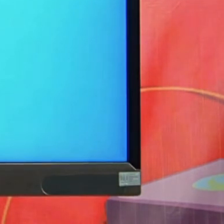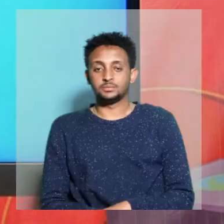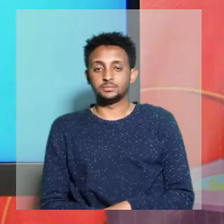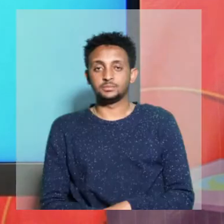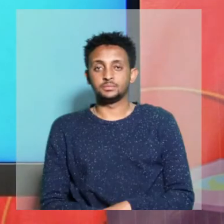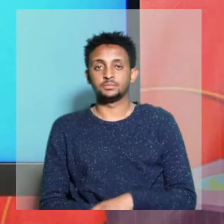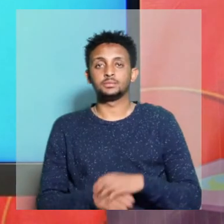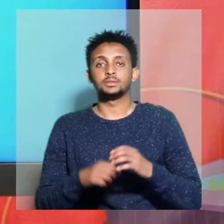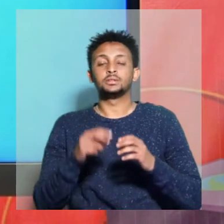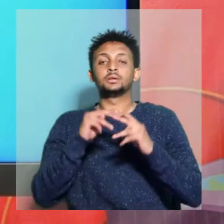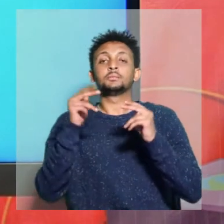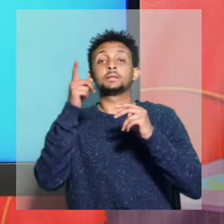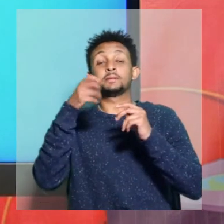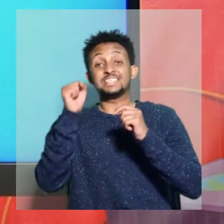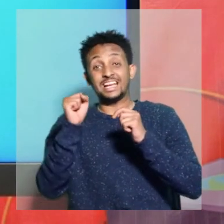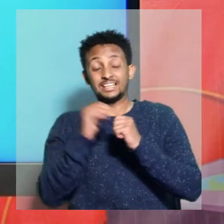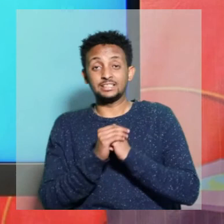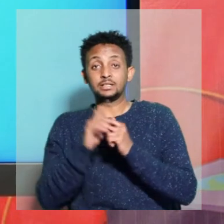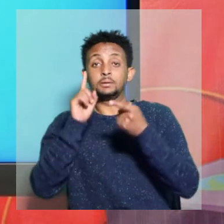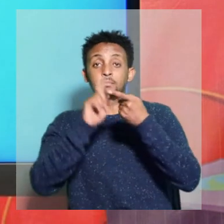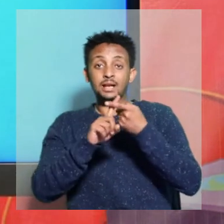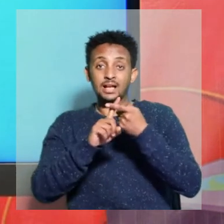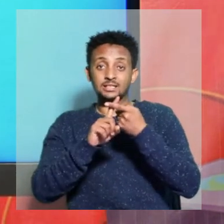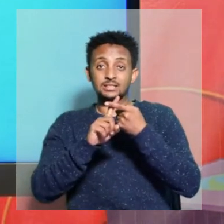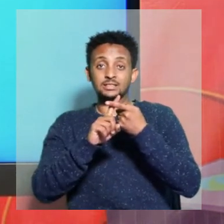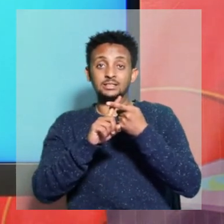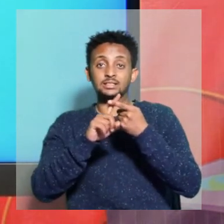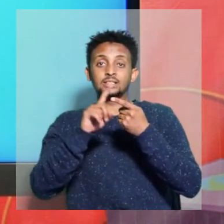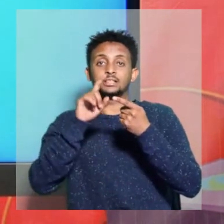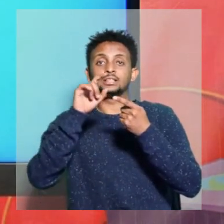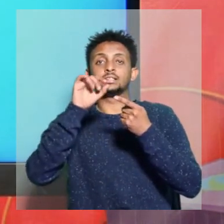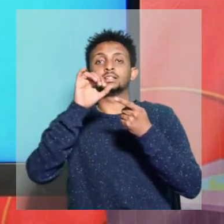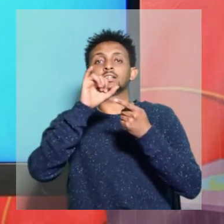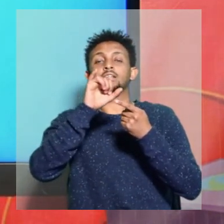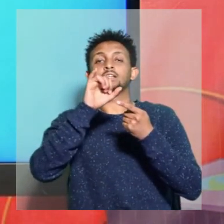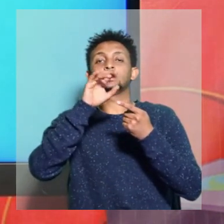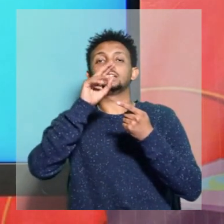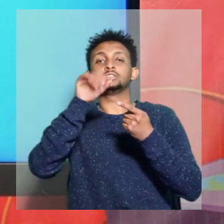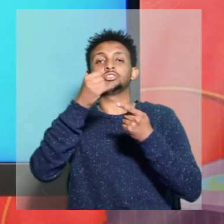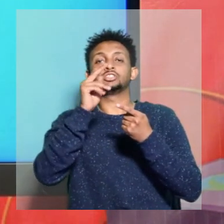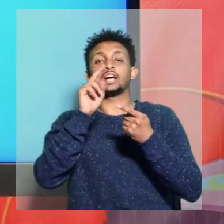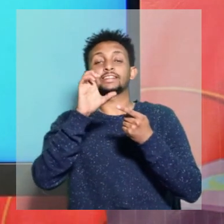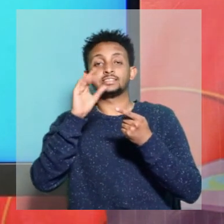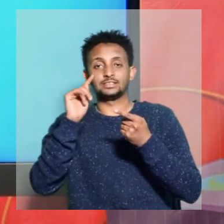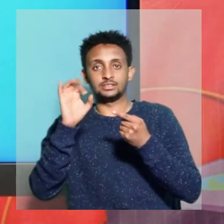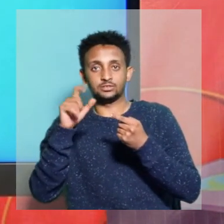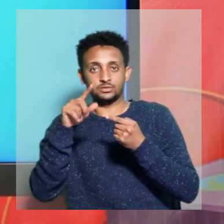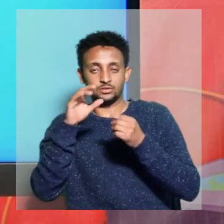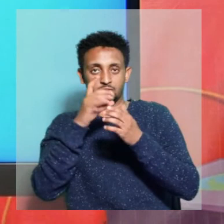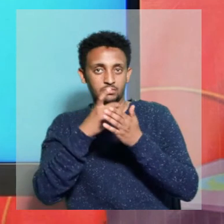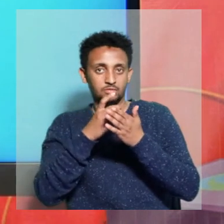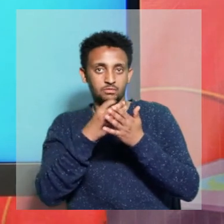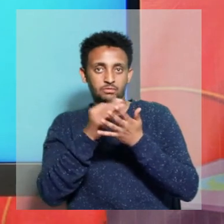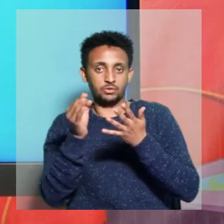times 10 to the power of 3 meters per second, plus the ejected velocity of the fuel,